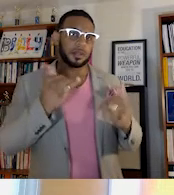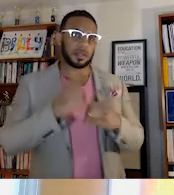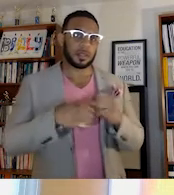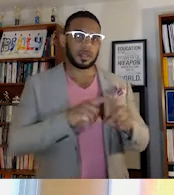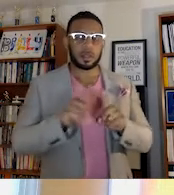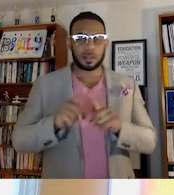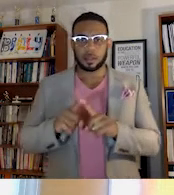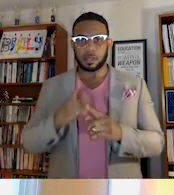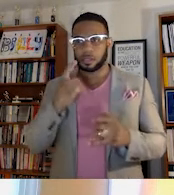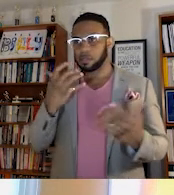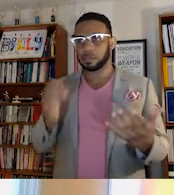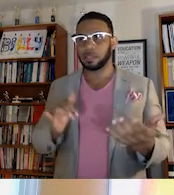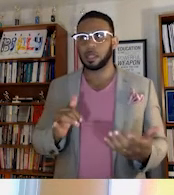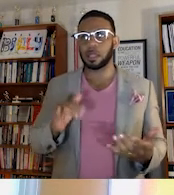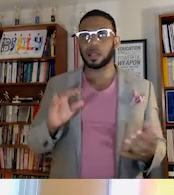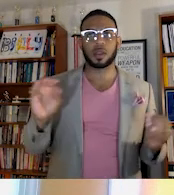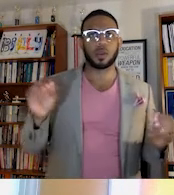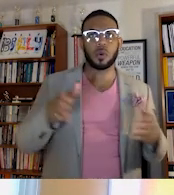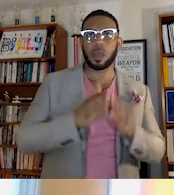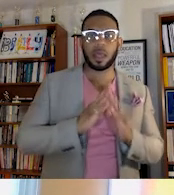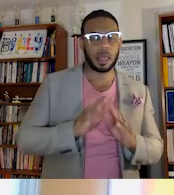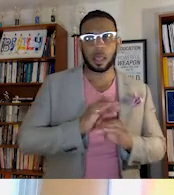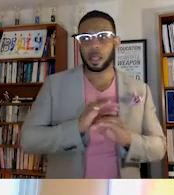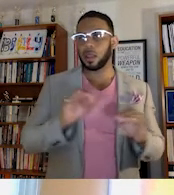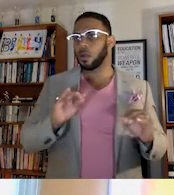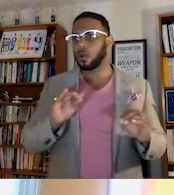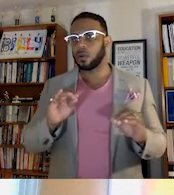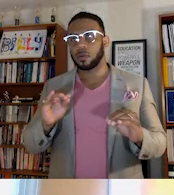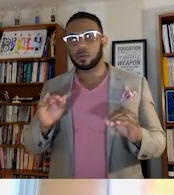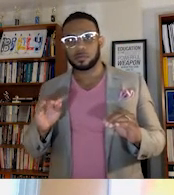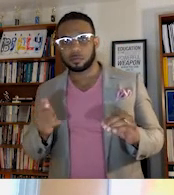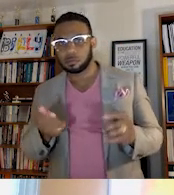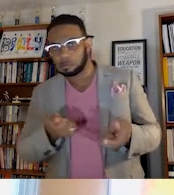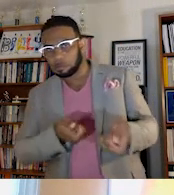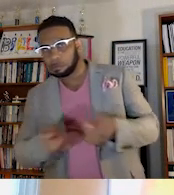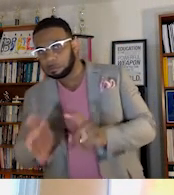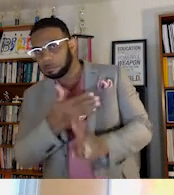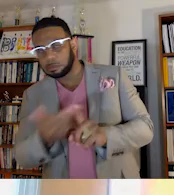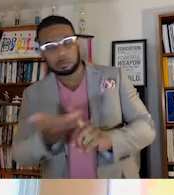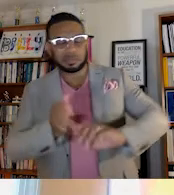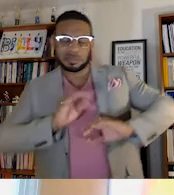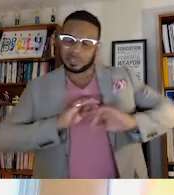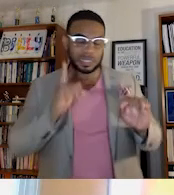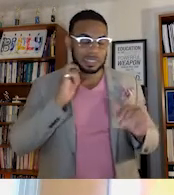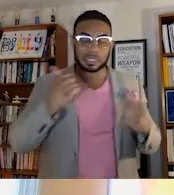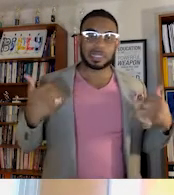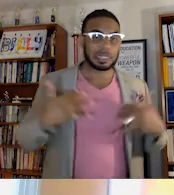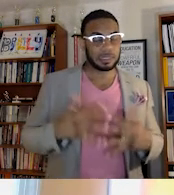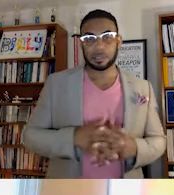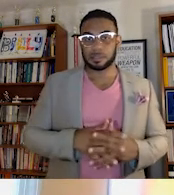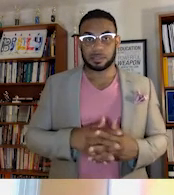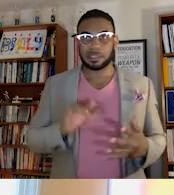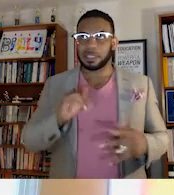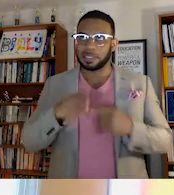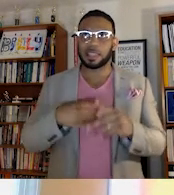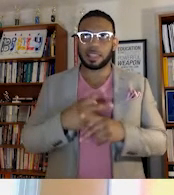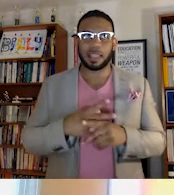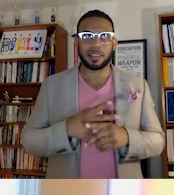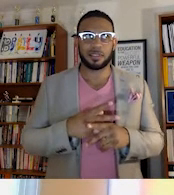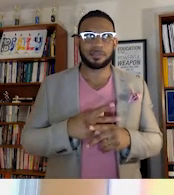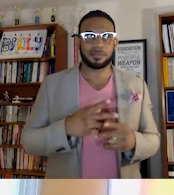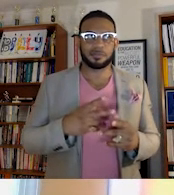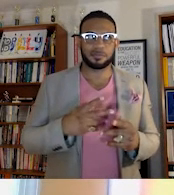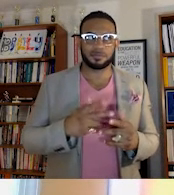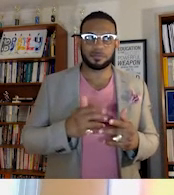well." Like just like no asking, no kind of prodding or any of that. Didn't hesitate, and that's the kind